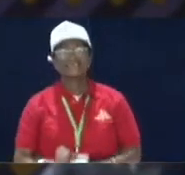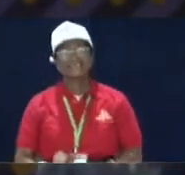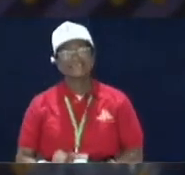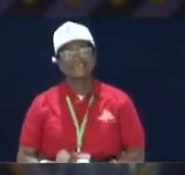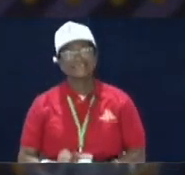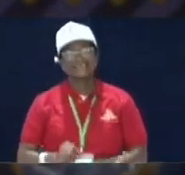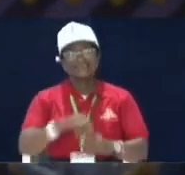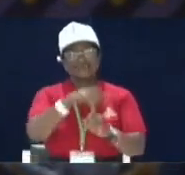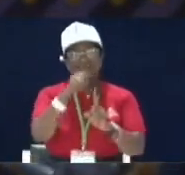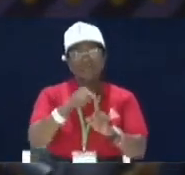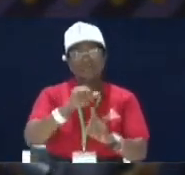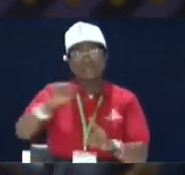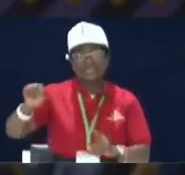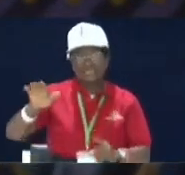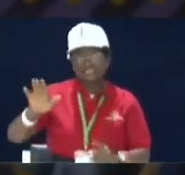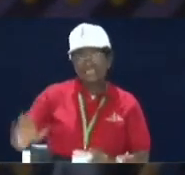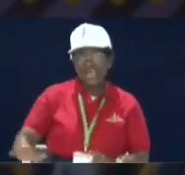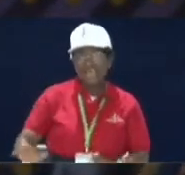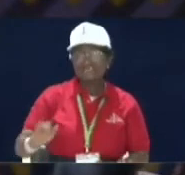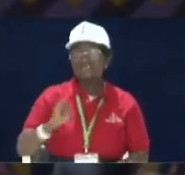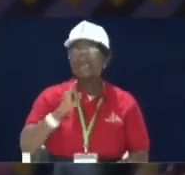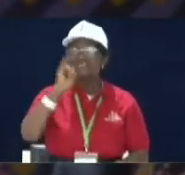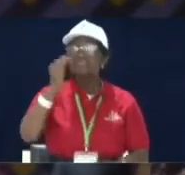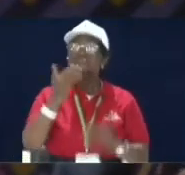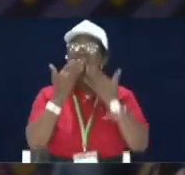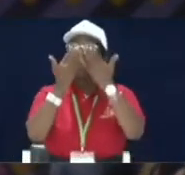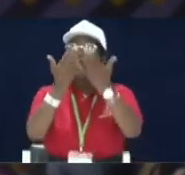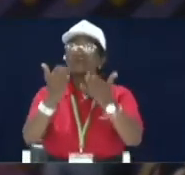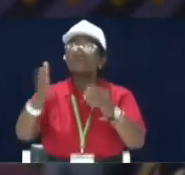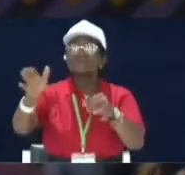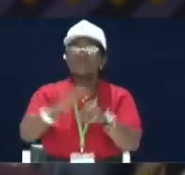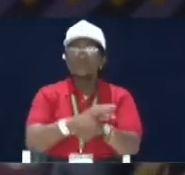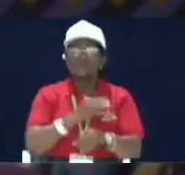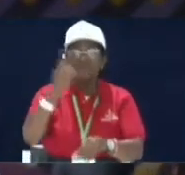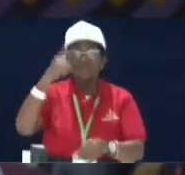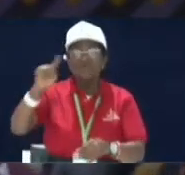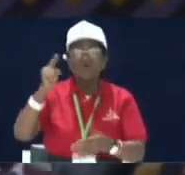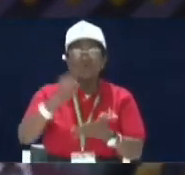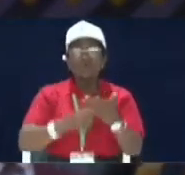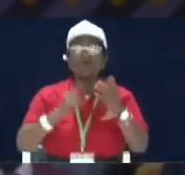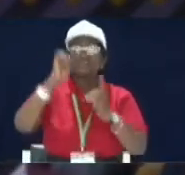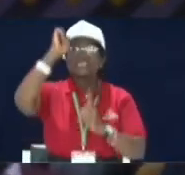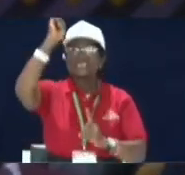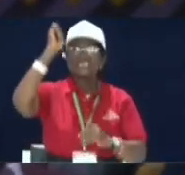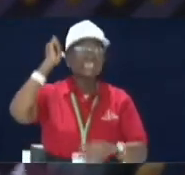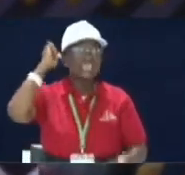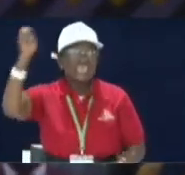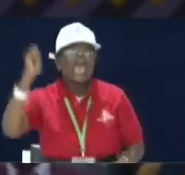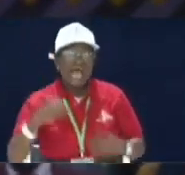When a child is grateful for what he had received in the past,